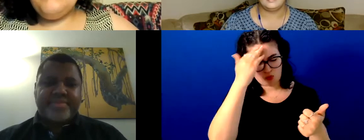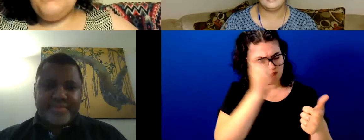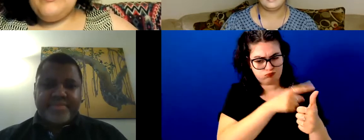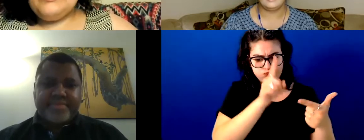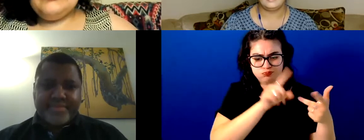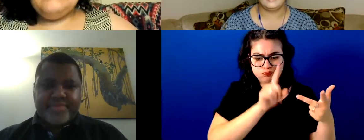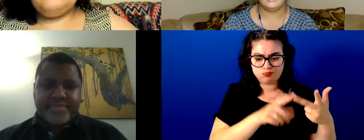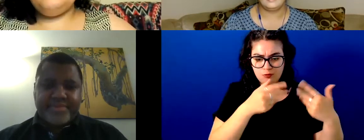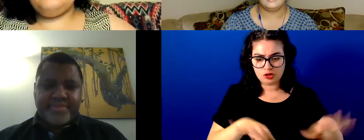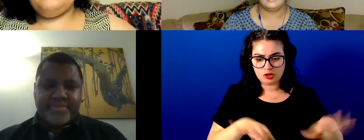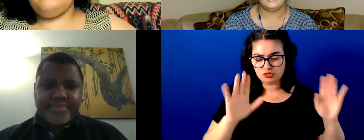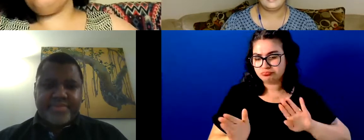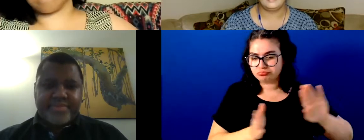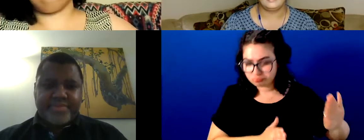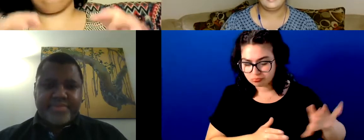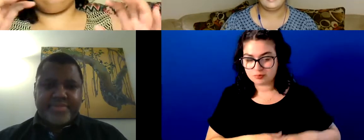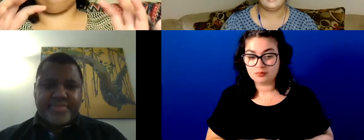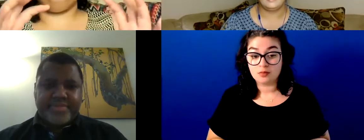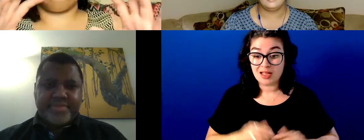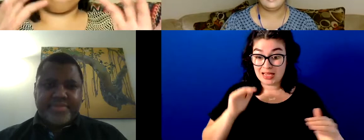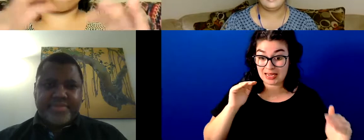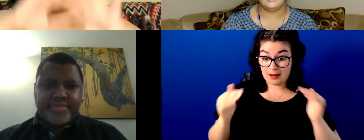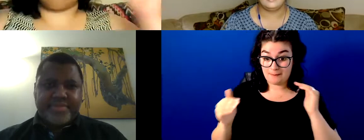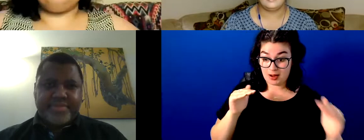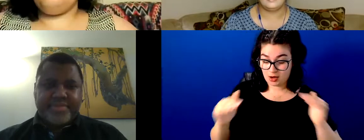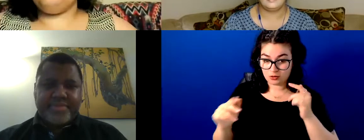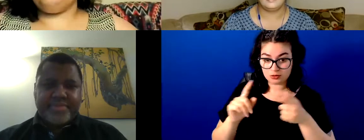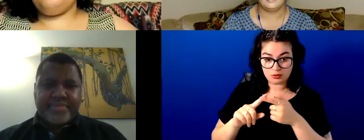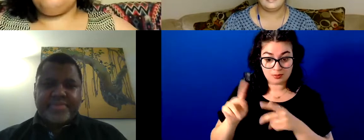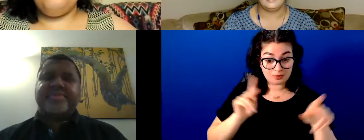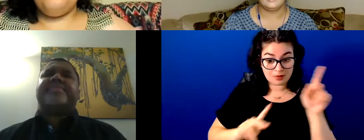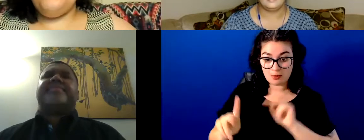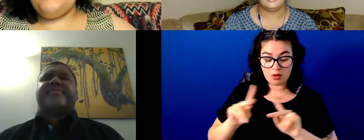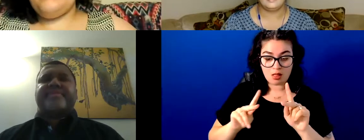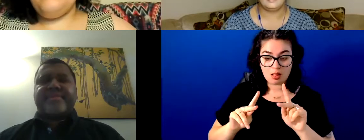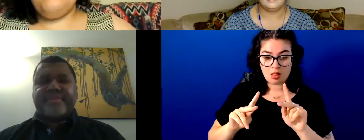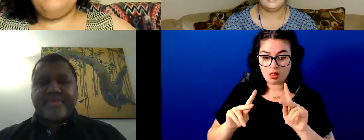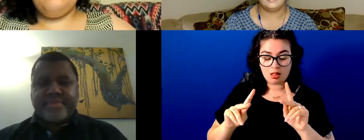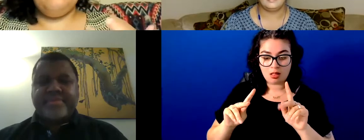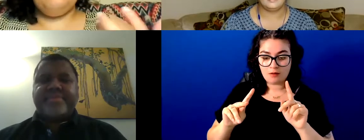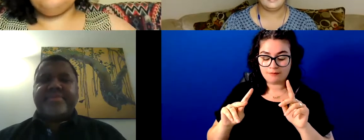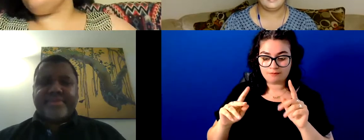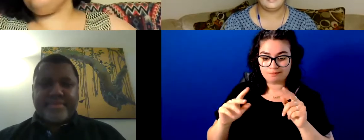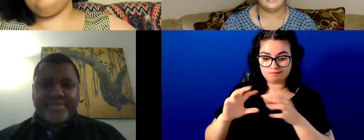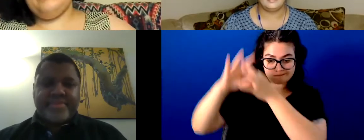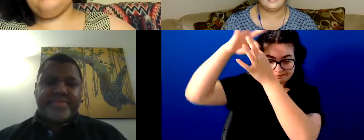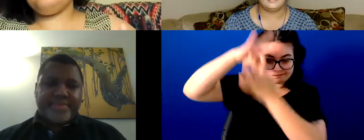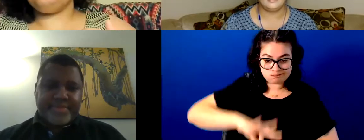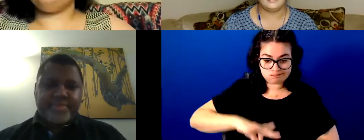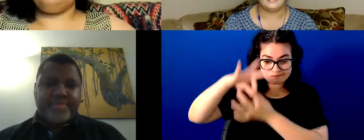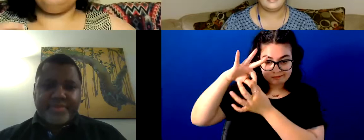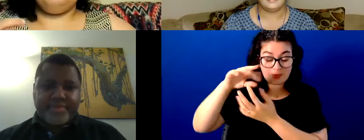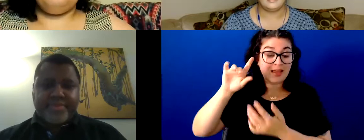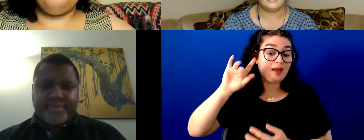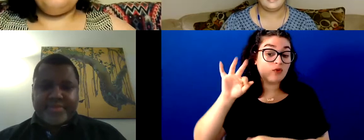In comparison to acknowledging that like people are full circle. So like when we work with individuals who are